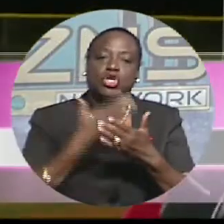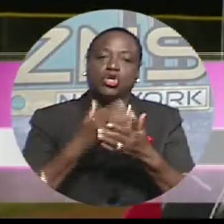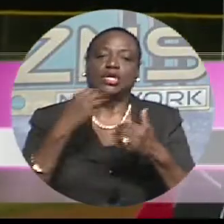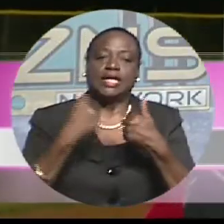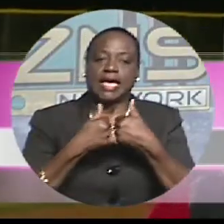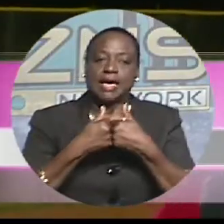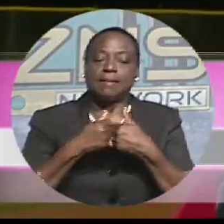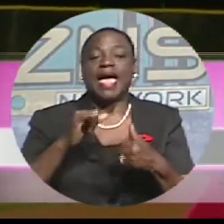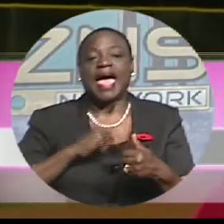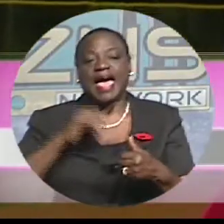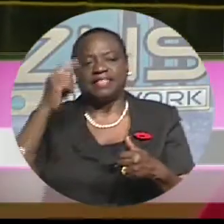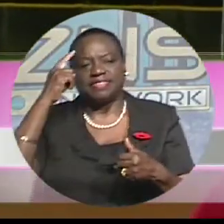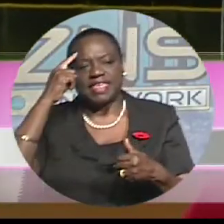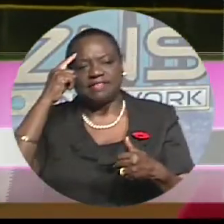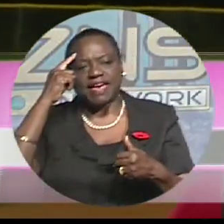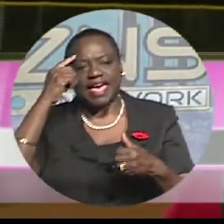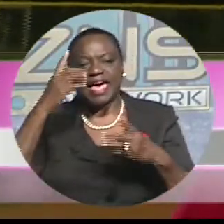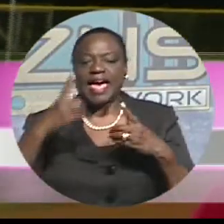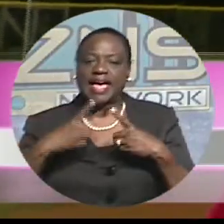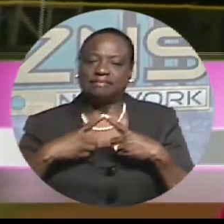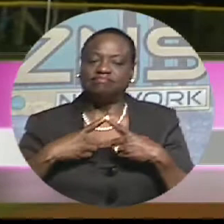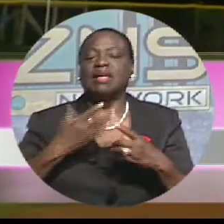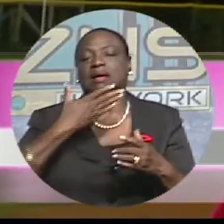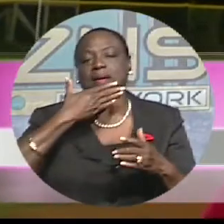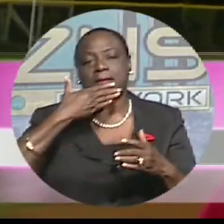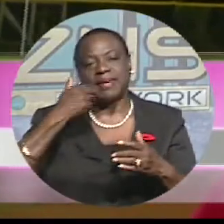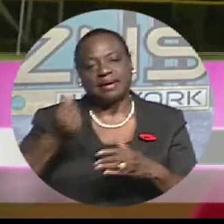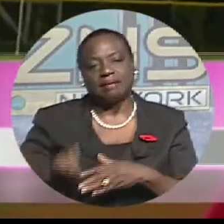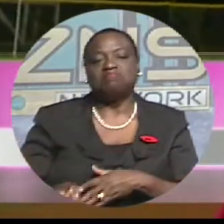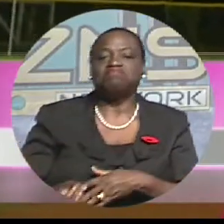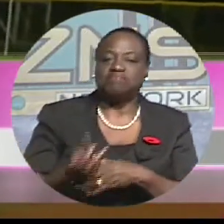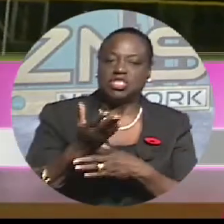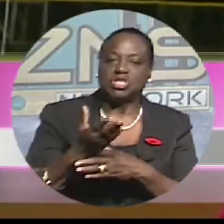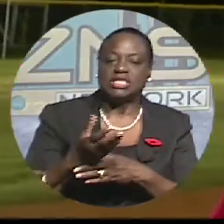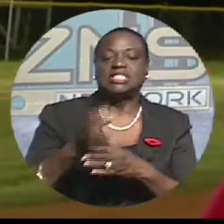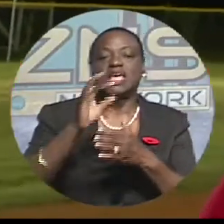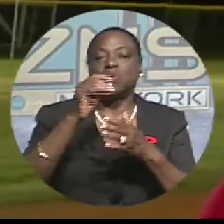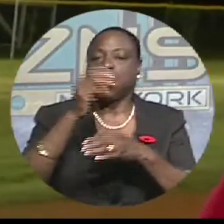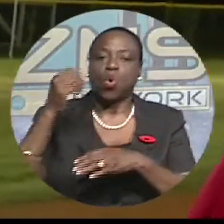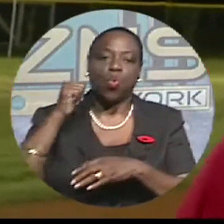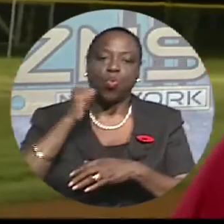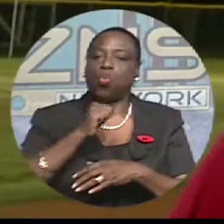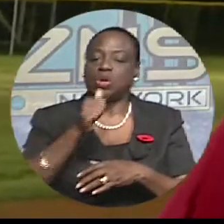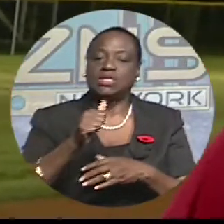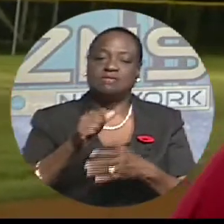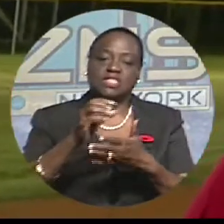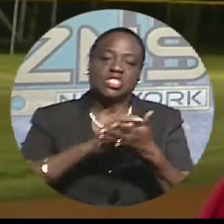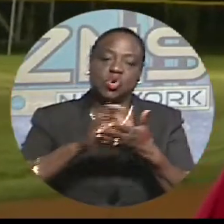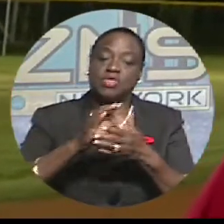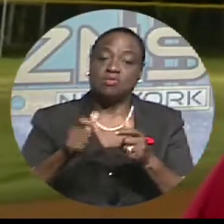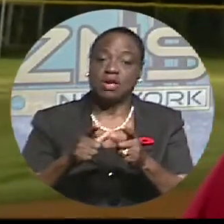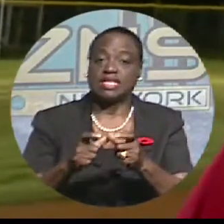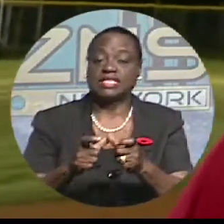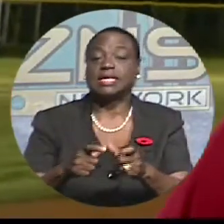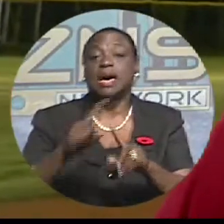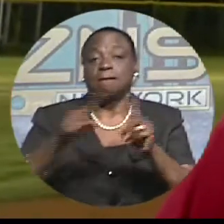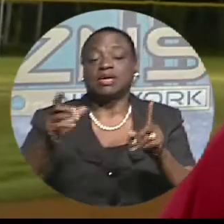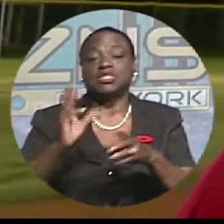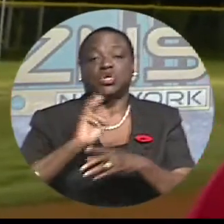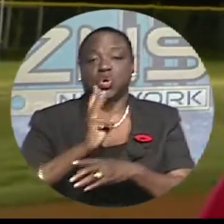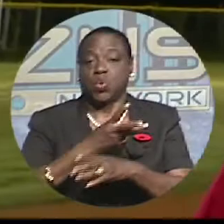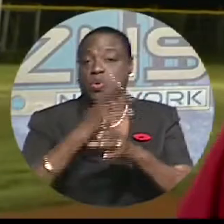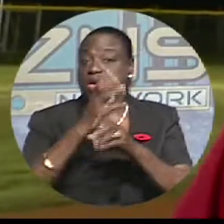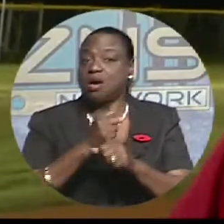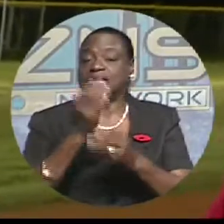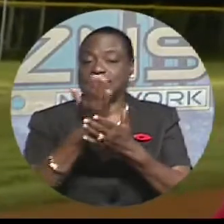make a couple better pitches there tonight, I think they don't score the runs what they should have scored, you know. And the main thing is if we get a couple hits at